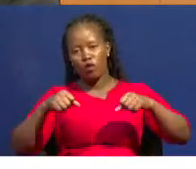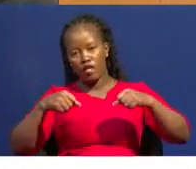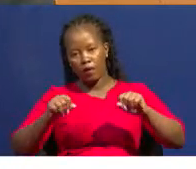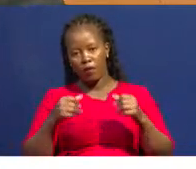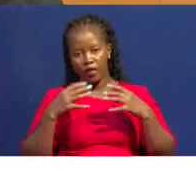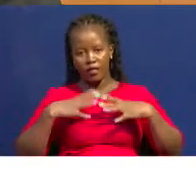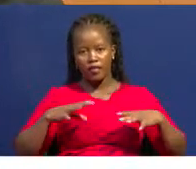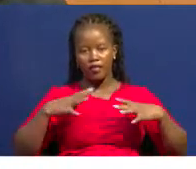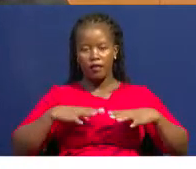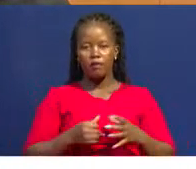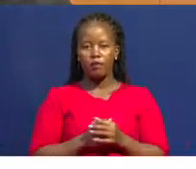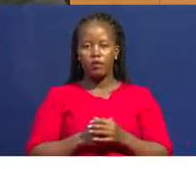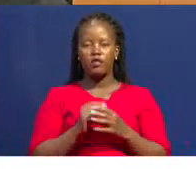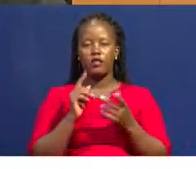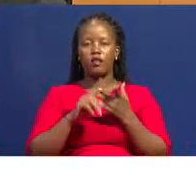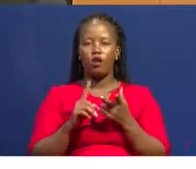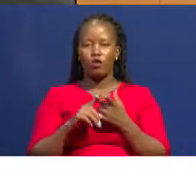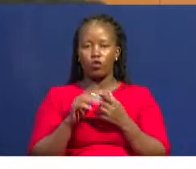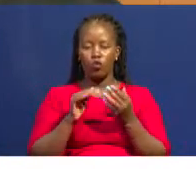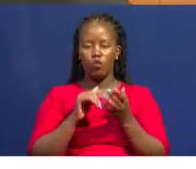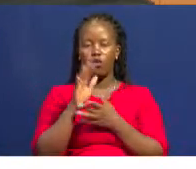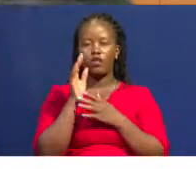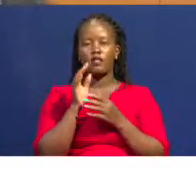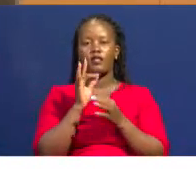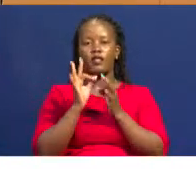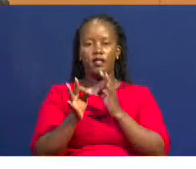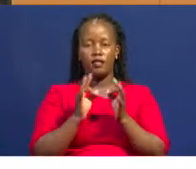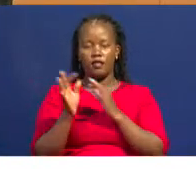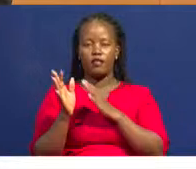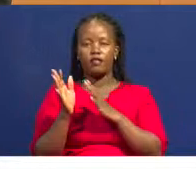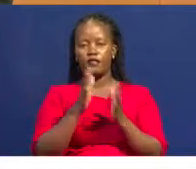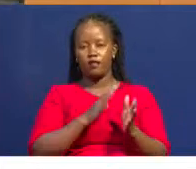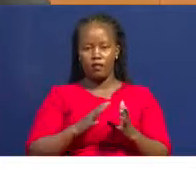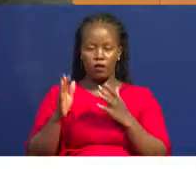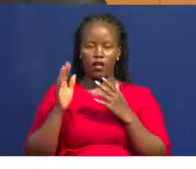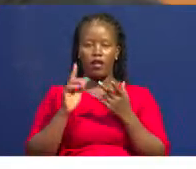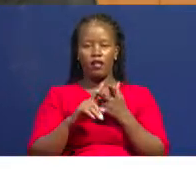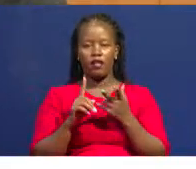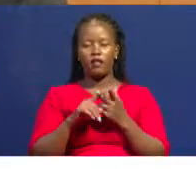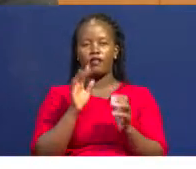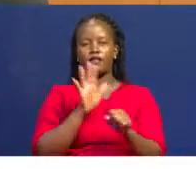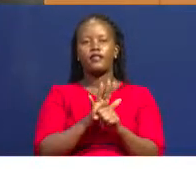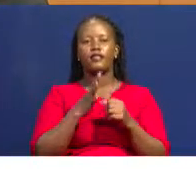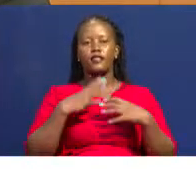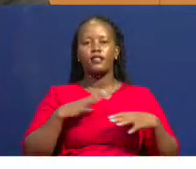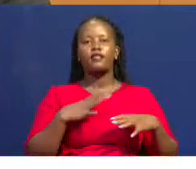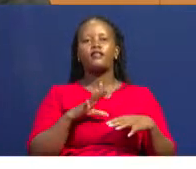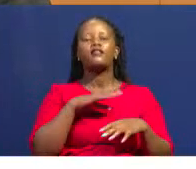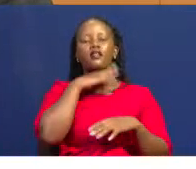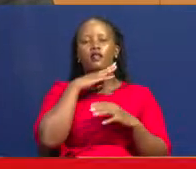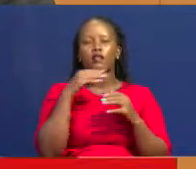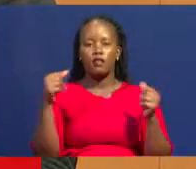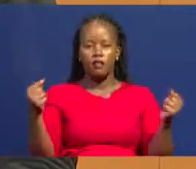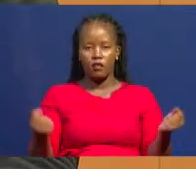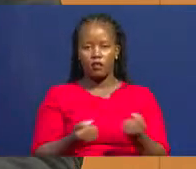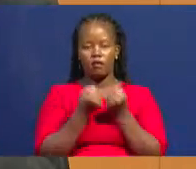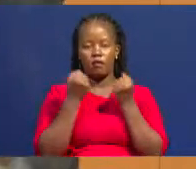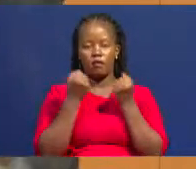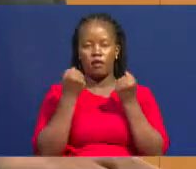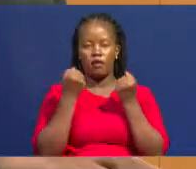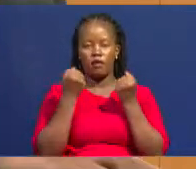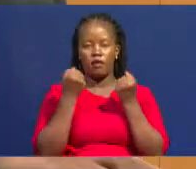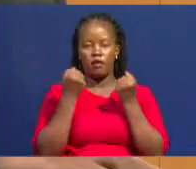victims, because some of them, it's not necessarily that people die on that accident, but it's sometimes the way they are handled.